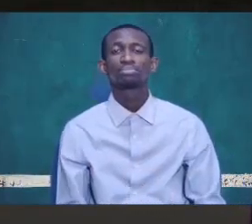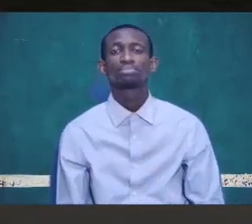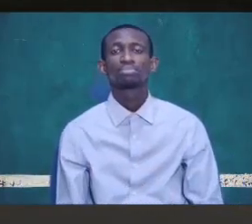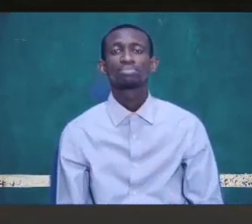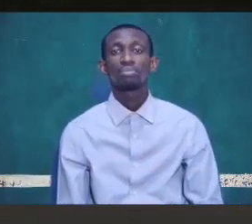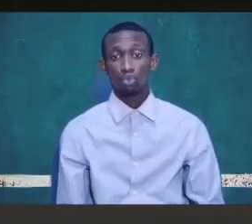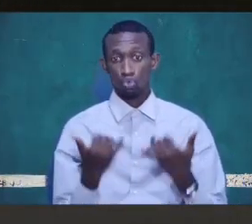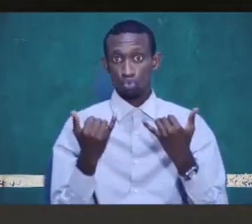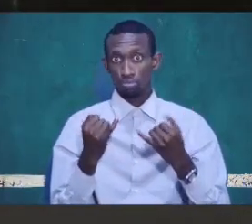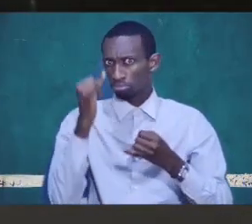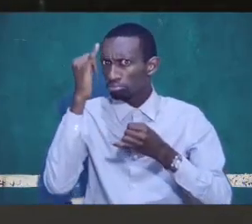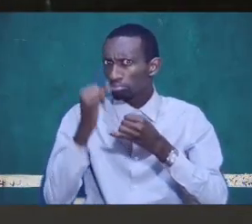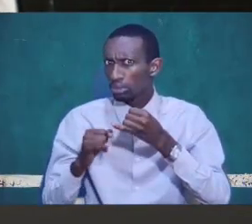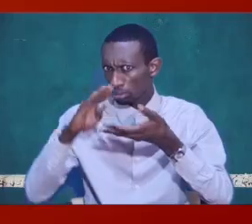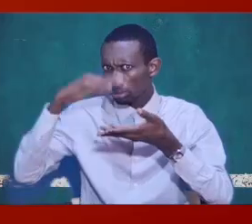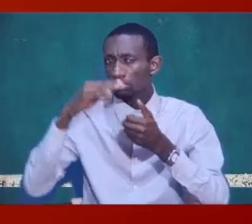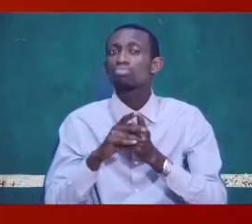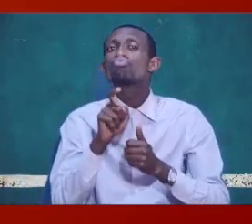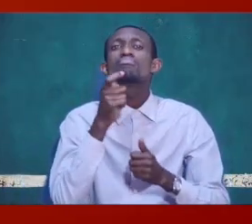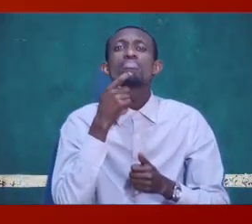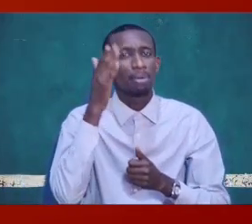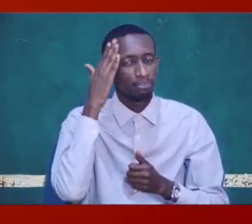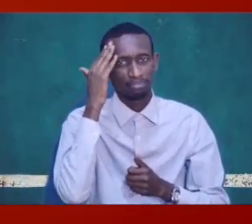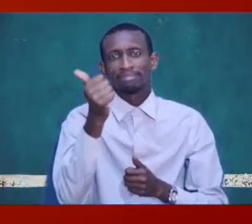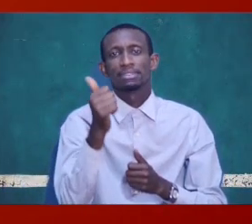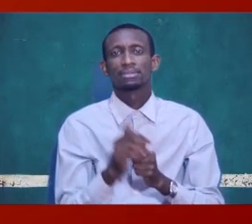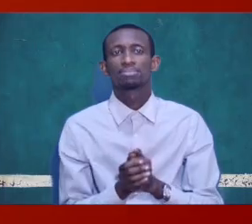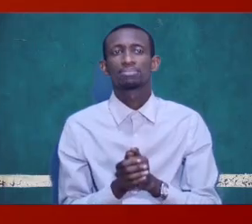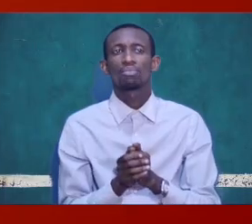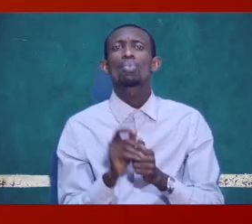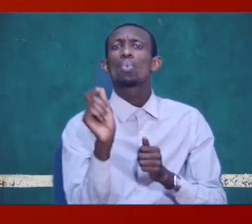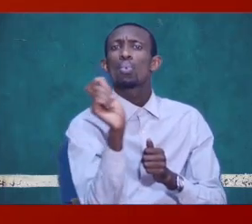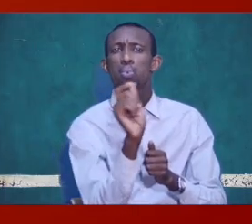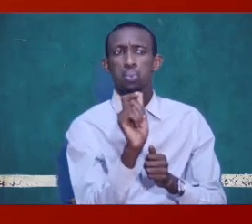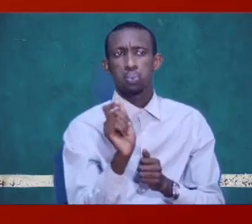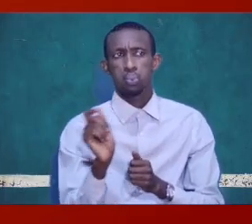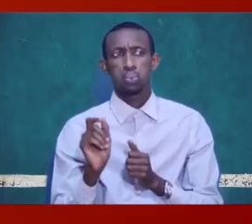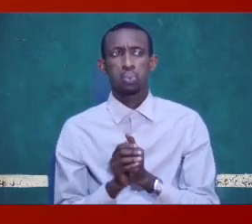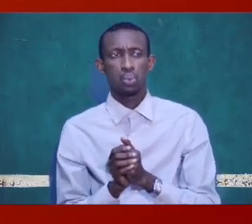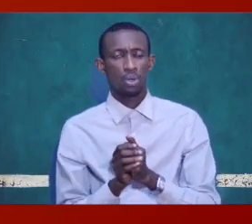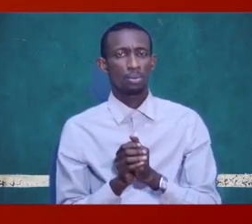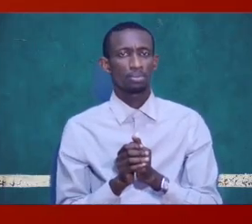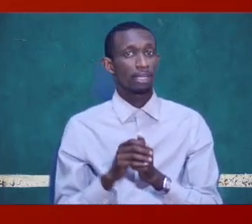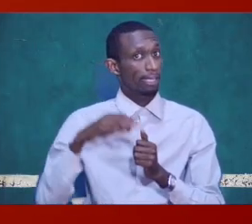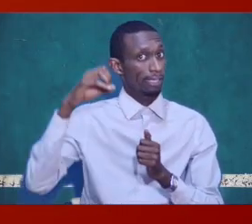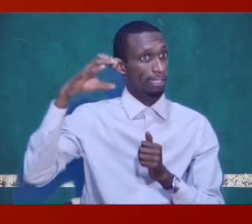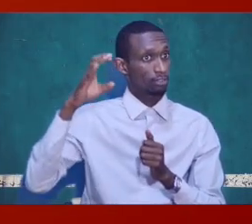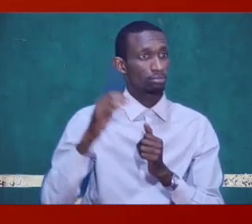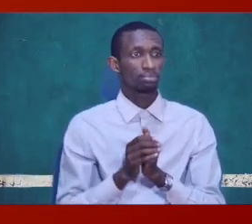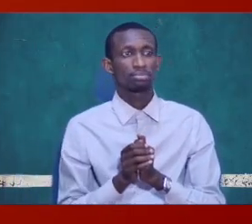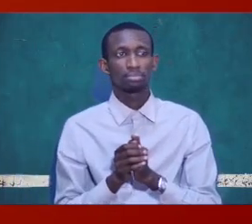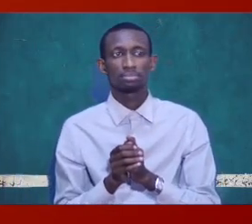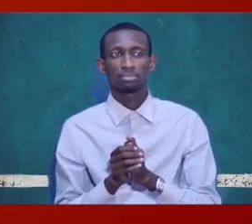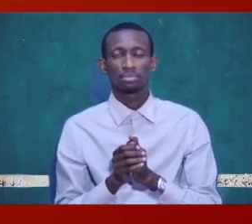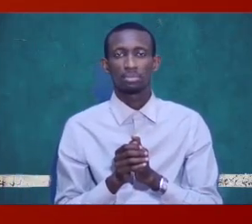At the end of this lesson, you should be able to write the electronic configuration of elements. At least you should be